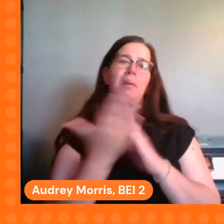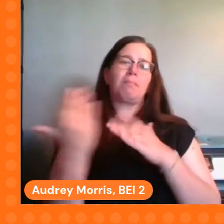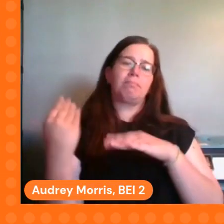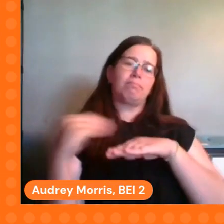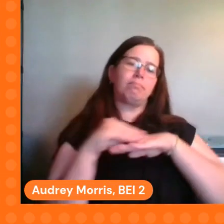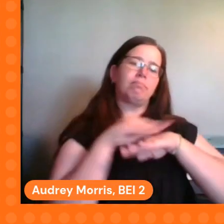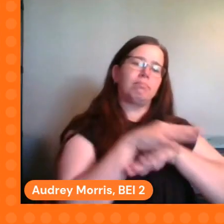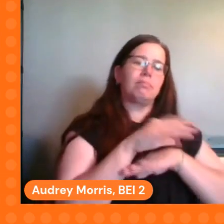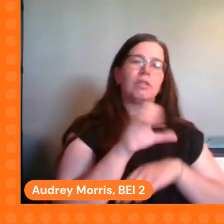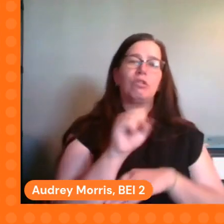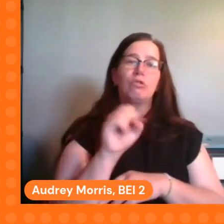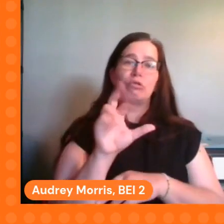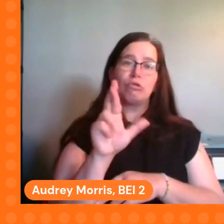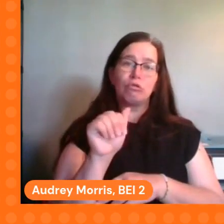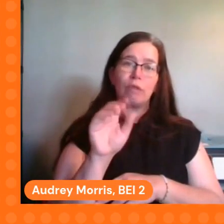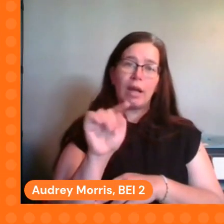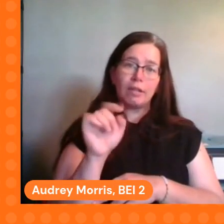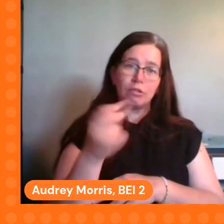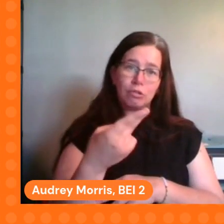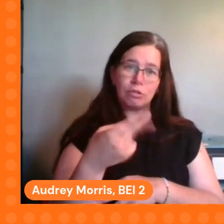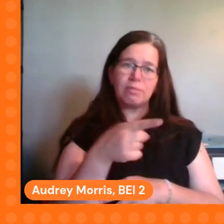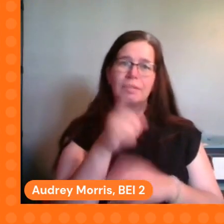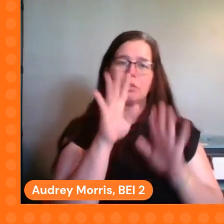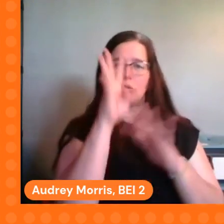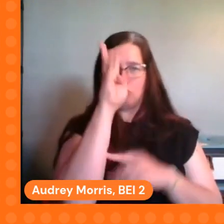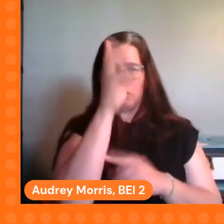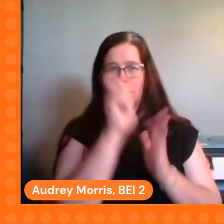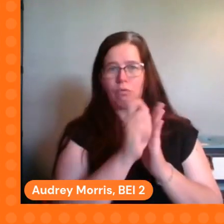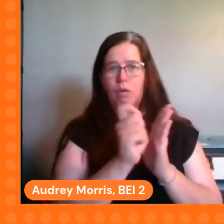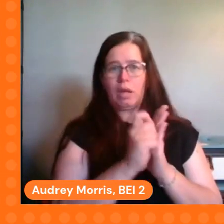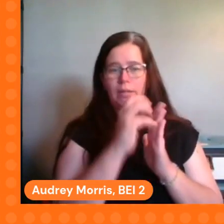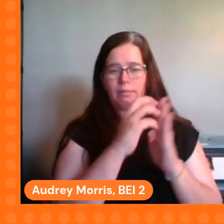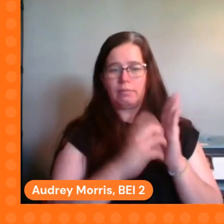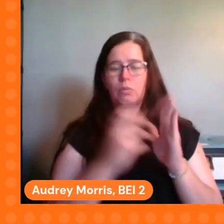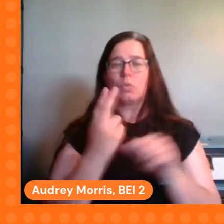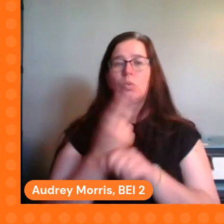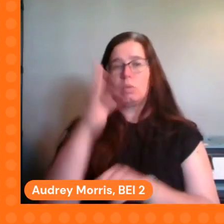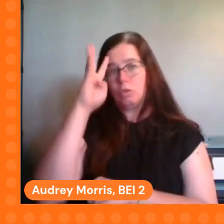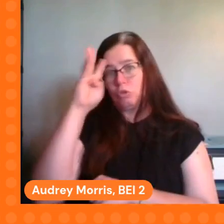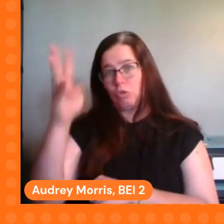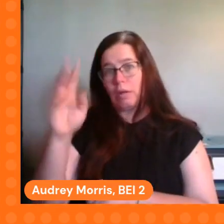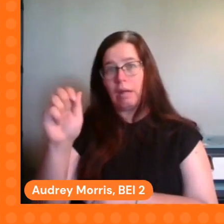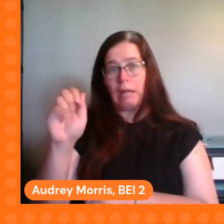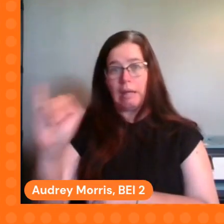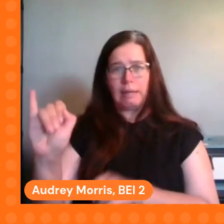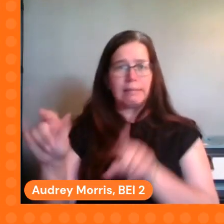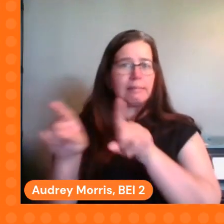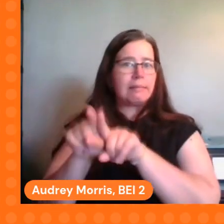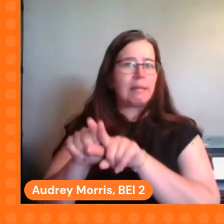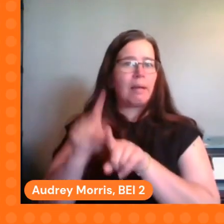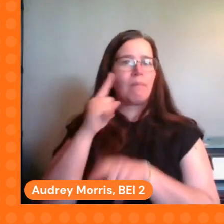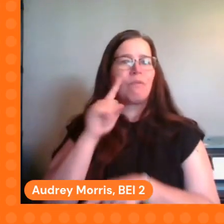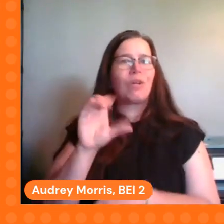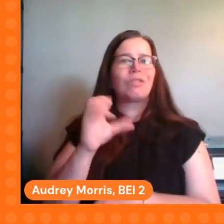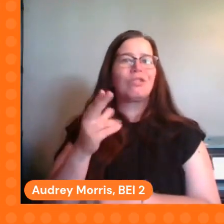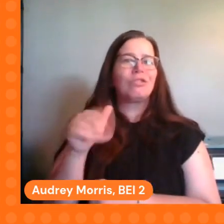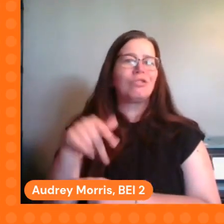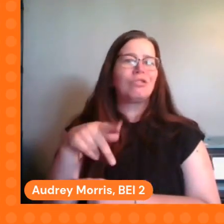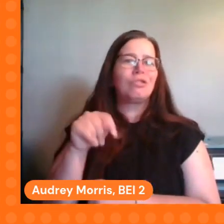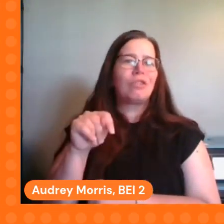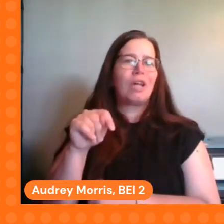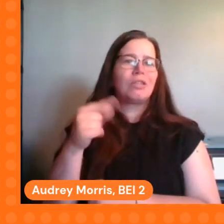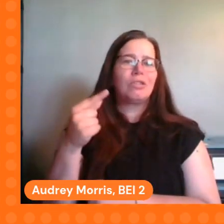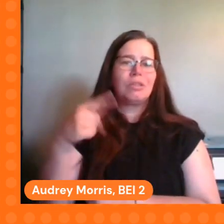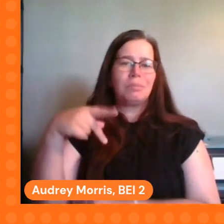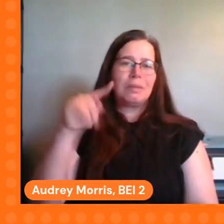So here you're seeing a creative writing task using a generative AI, that same kind of technology you see in things like ChatGPT, to generate